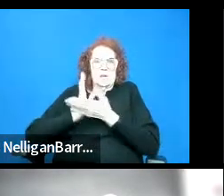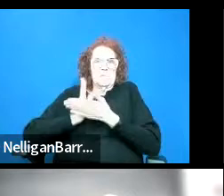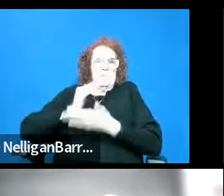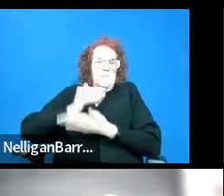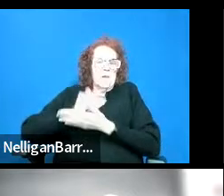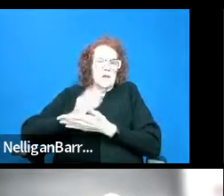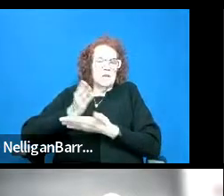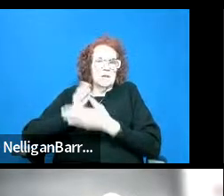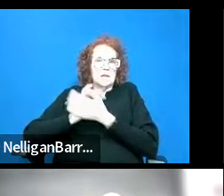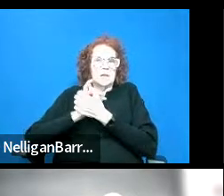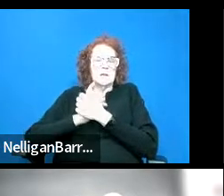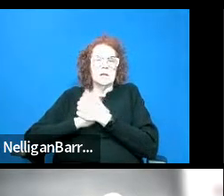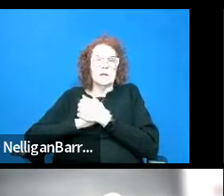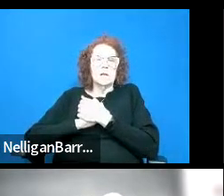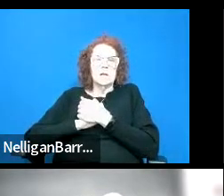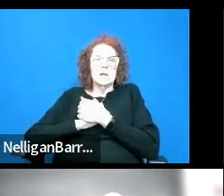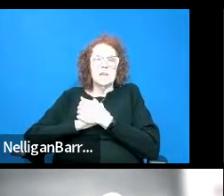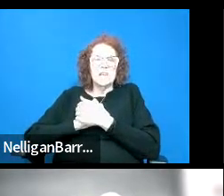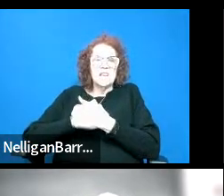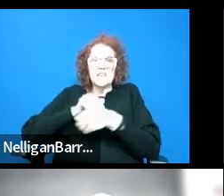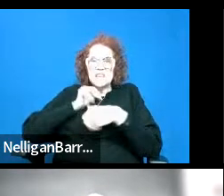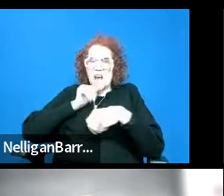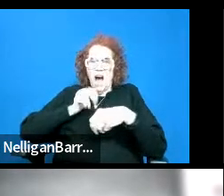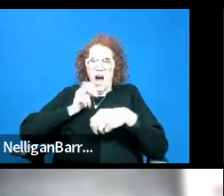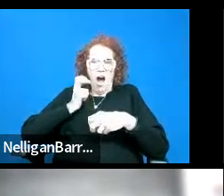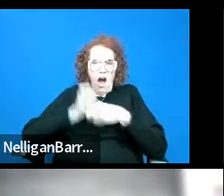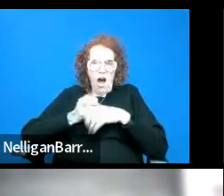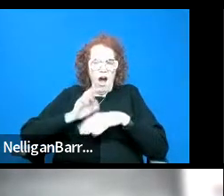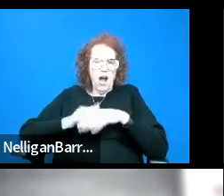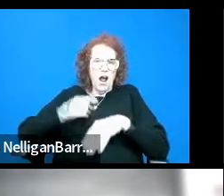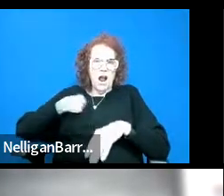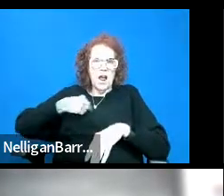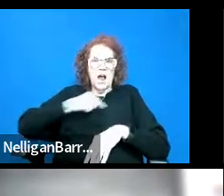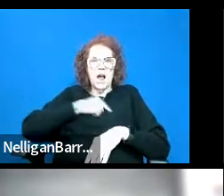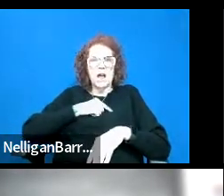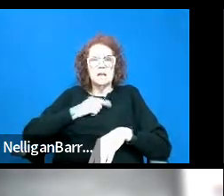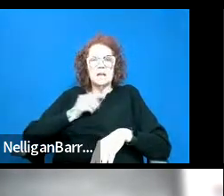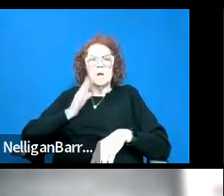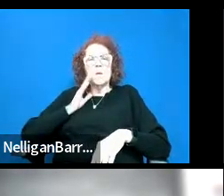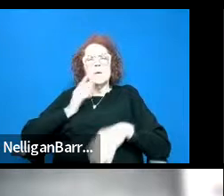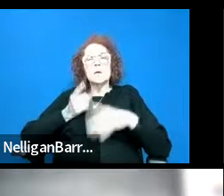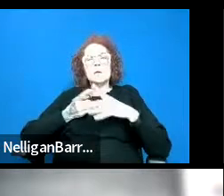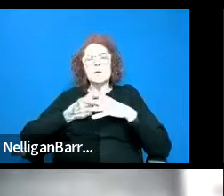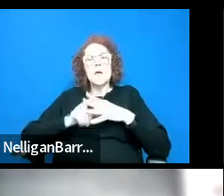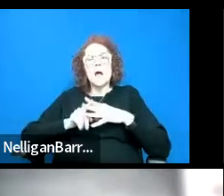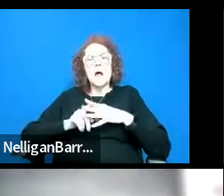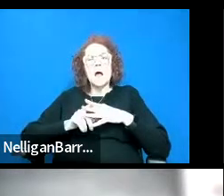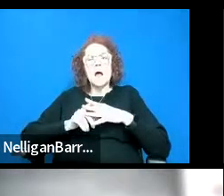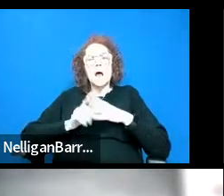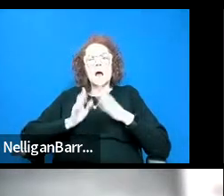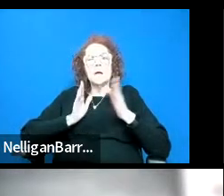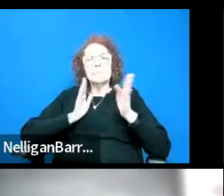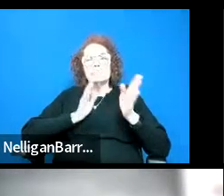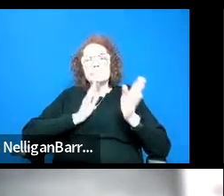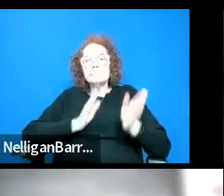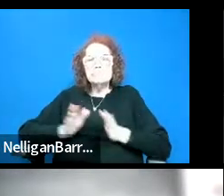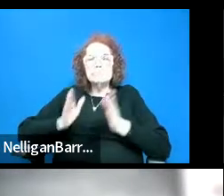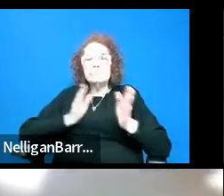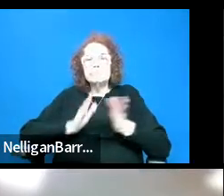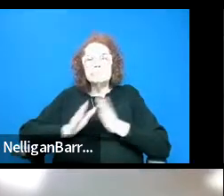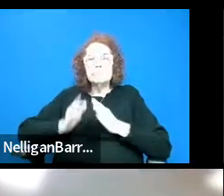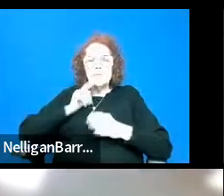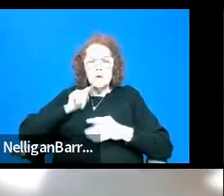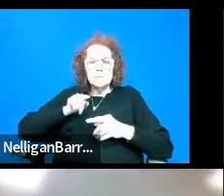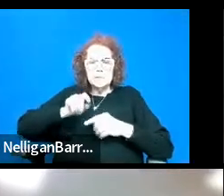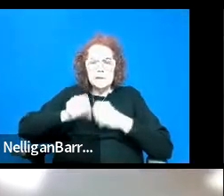hard on us. So we will start the process this year. So keep that in mind when you're reviewing budget. But it's just the